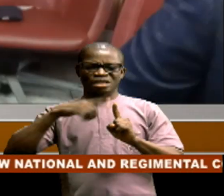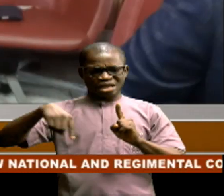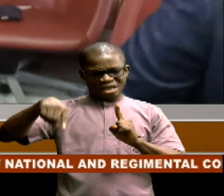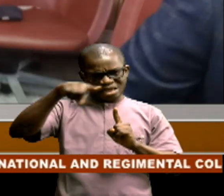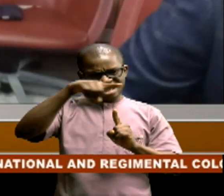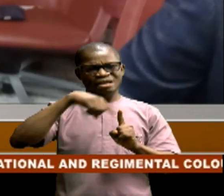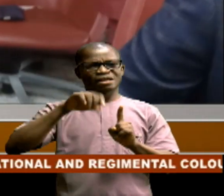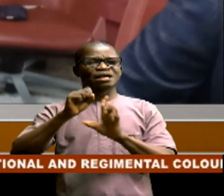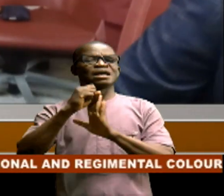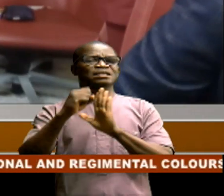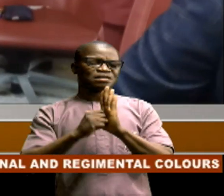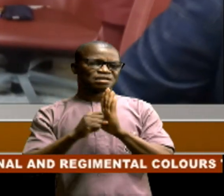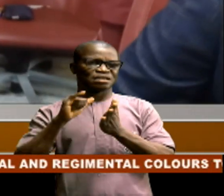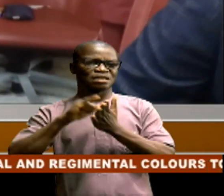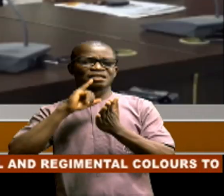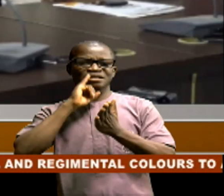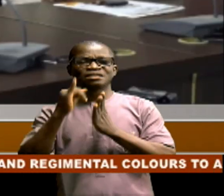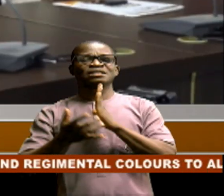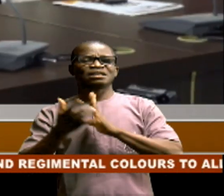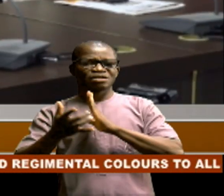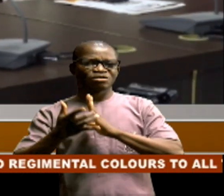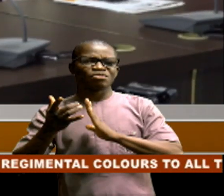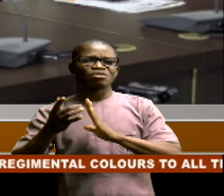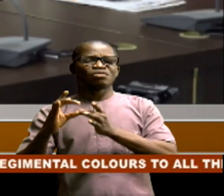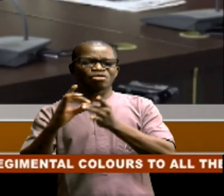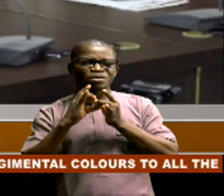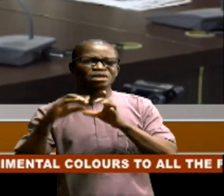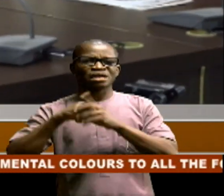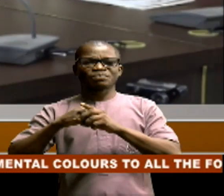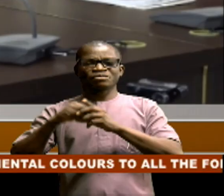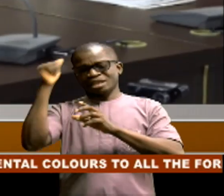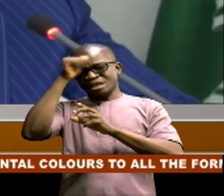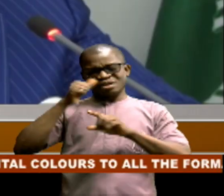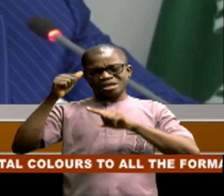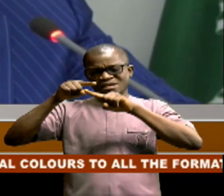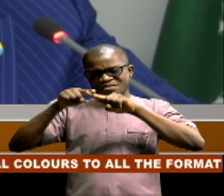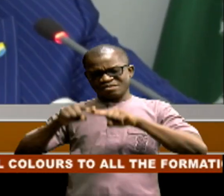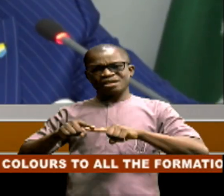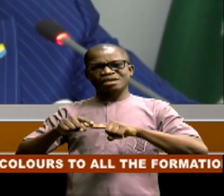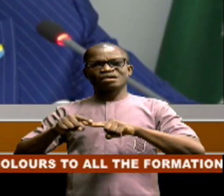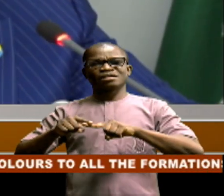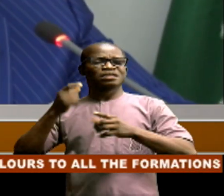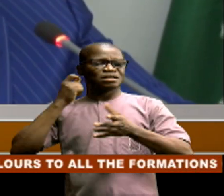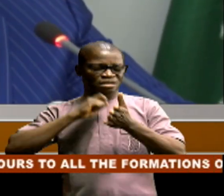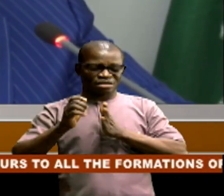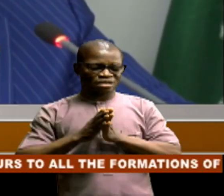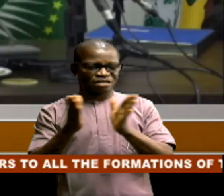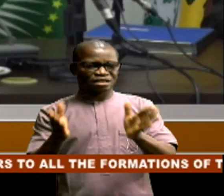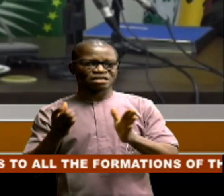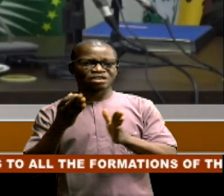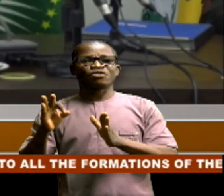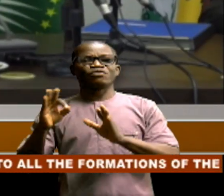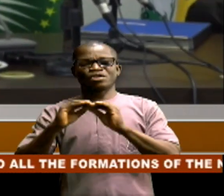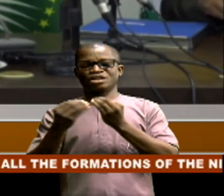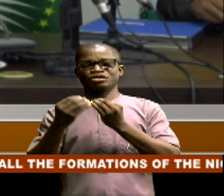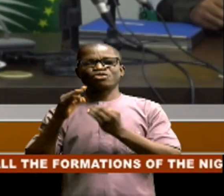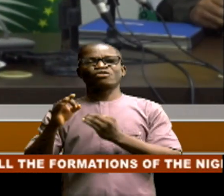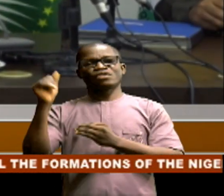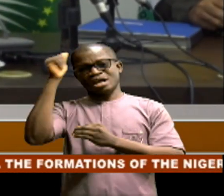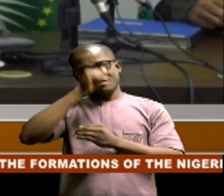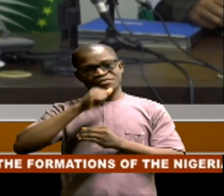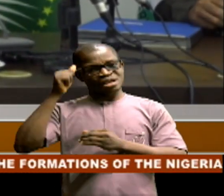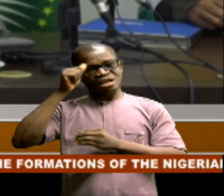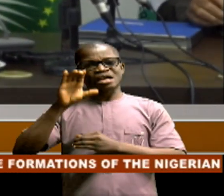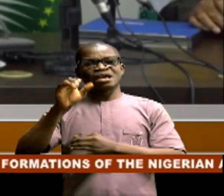depth of technical cooperation in Africa is heavily relied on. Reason, the Secretary-General Organization of African, Caribbean and